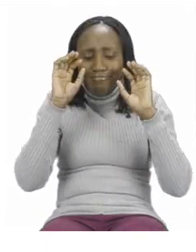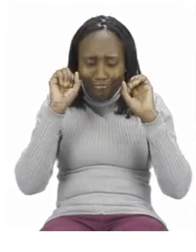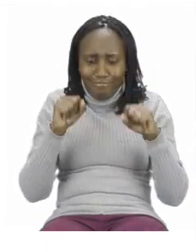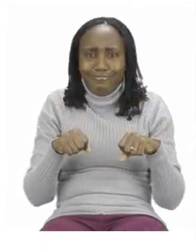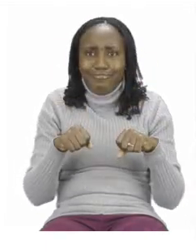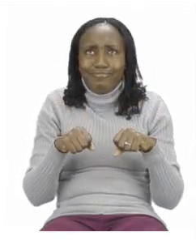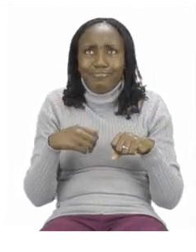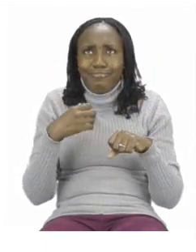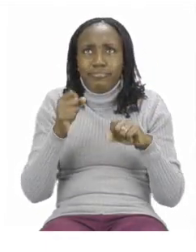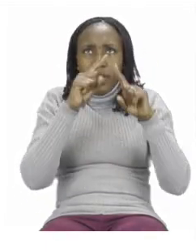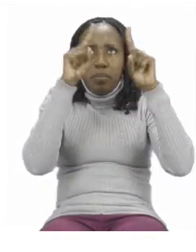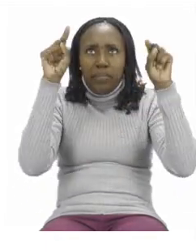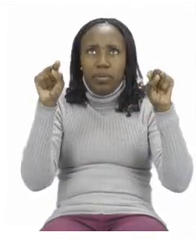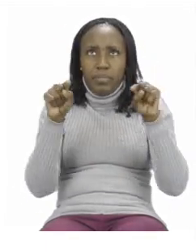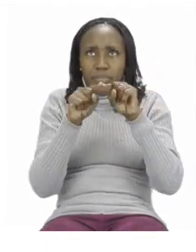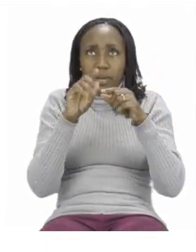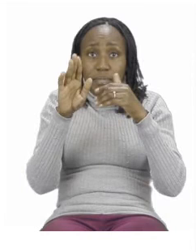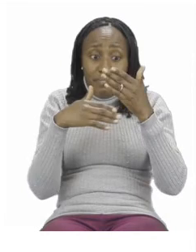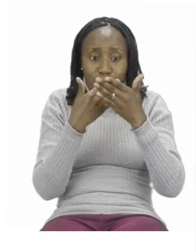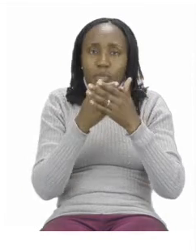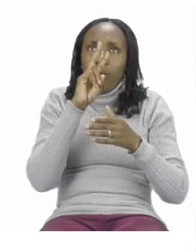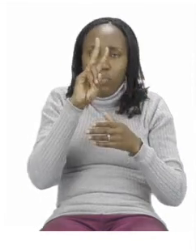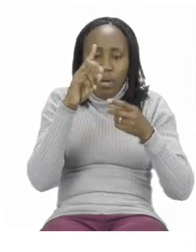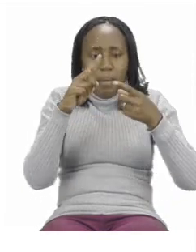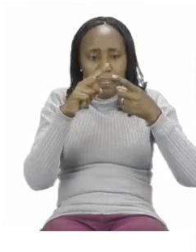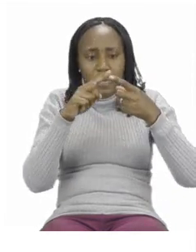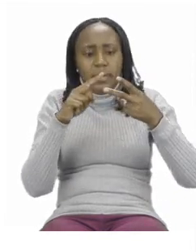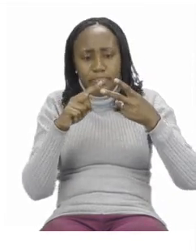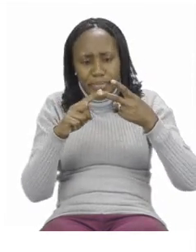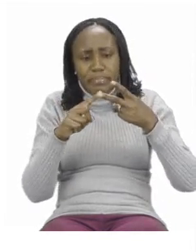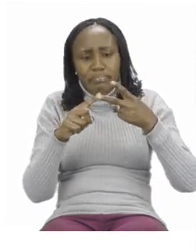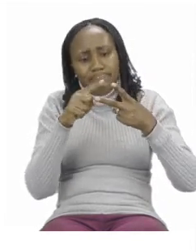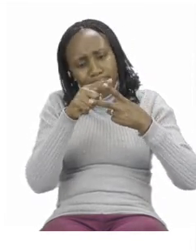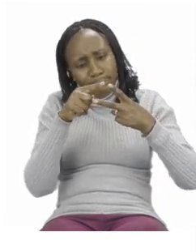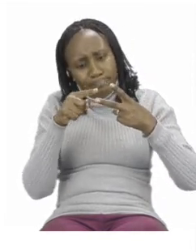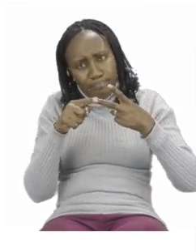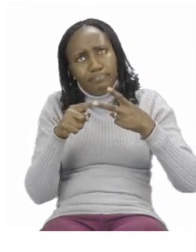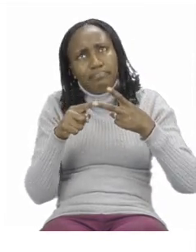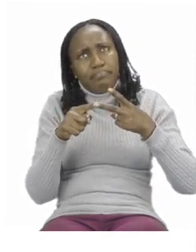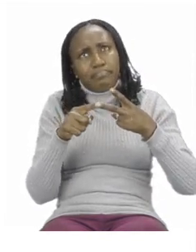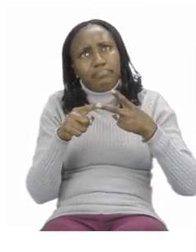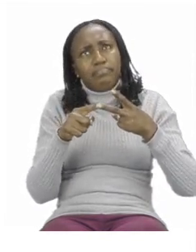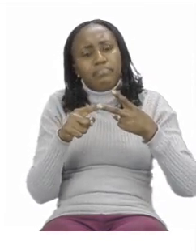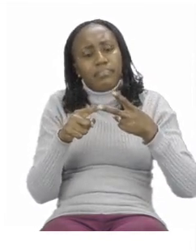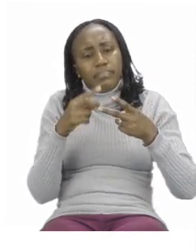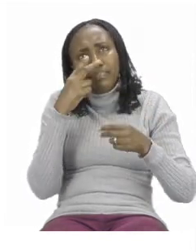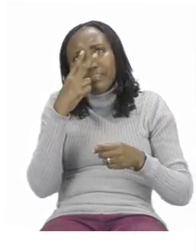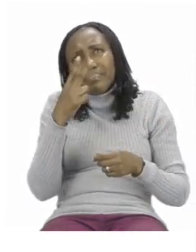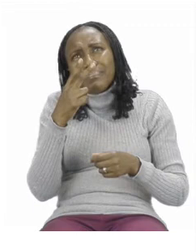There are 2 pictures on page 5, and we have to find the picture that also shows us